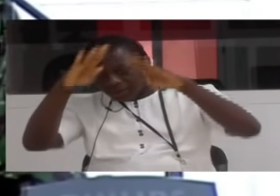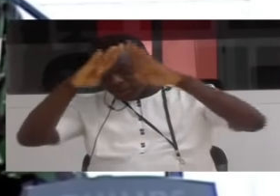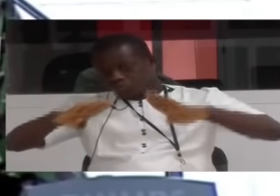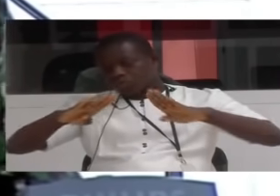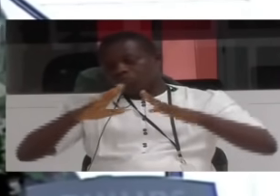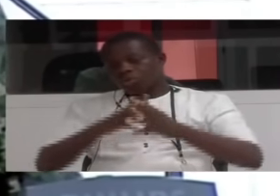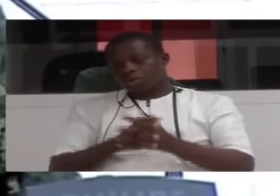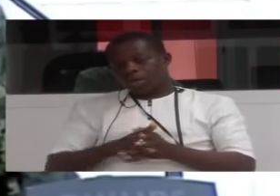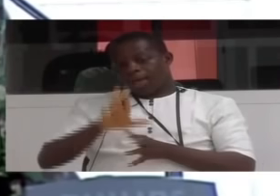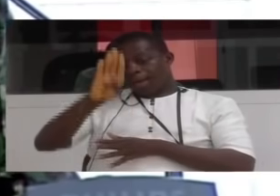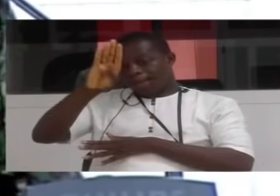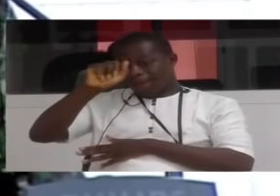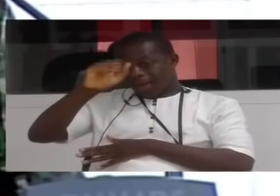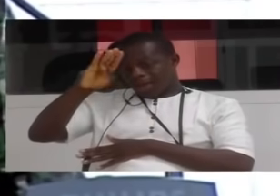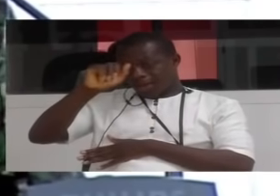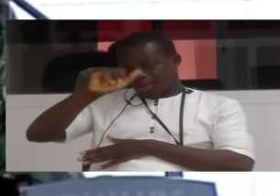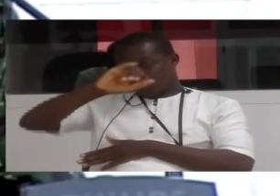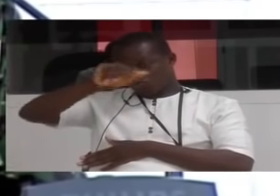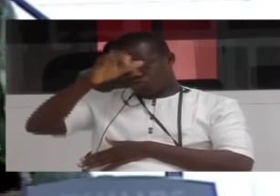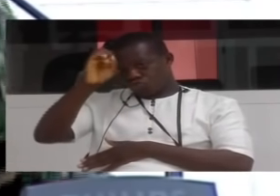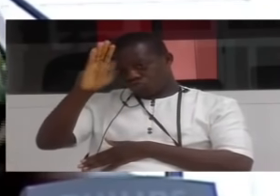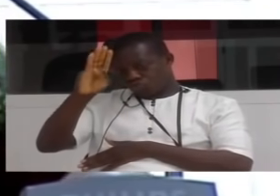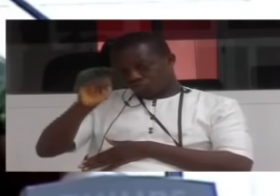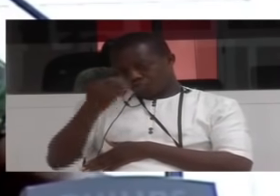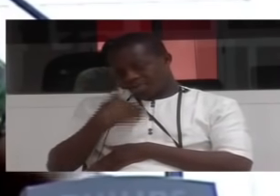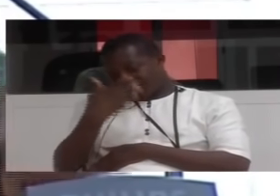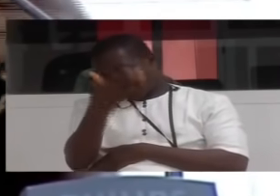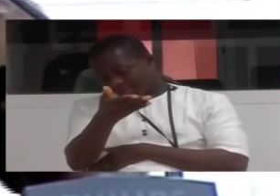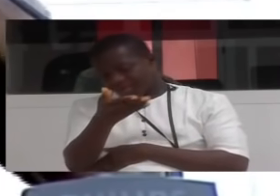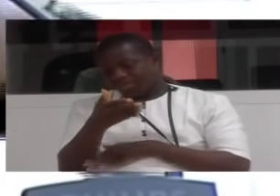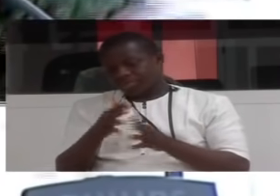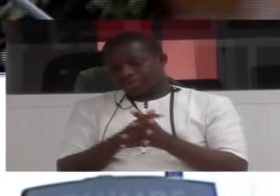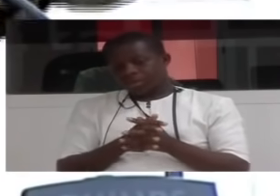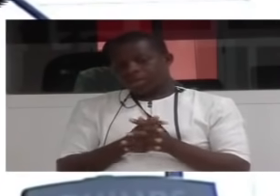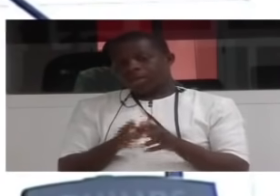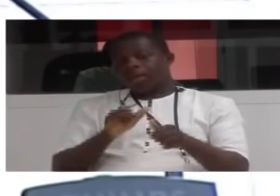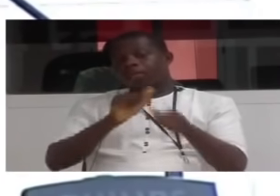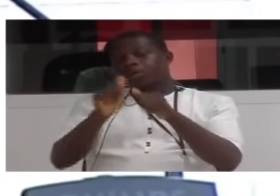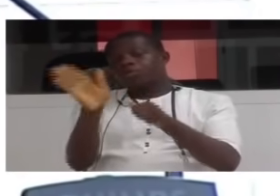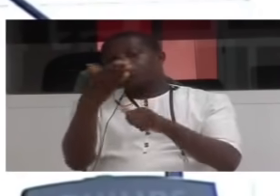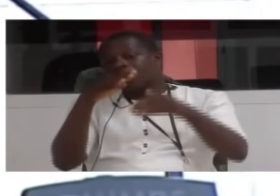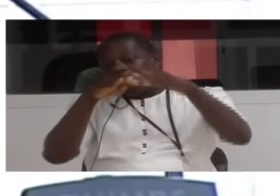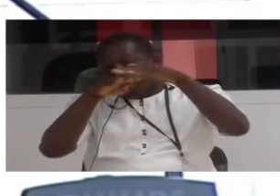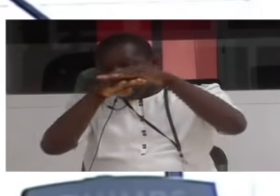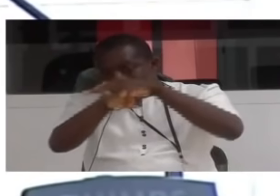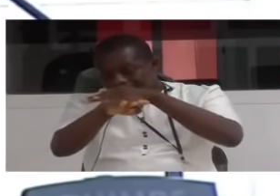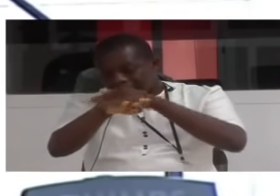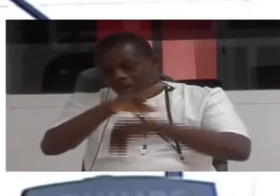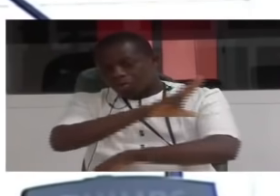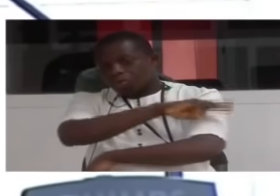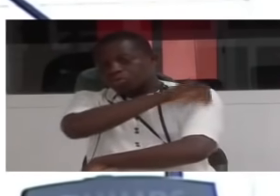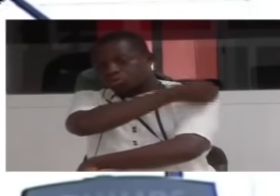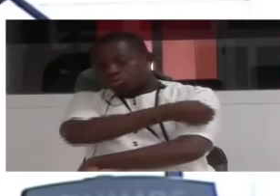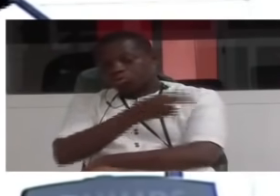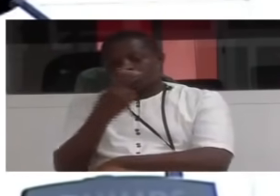block. Baba Job belari janeto. Baba Job is admitted there, he's lying there. Paritaye dun lopitano to yajibe